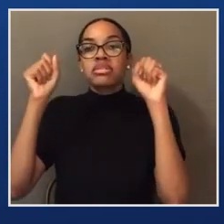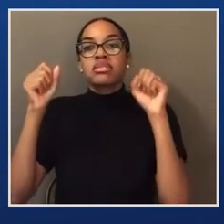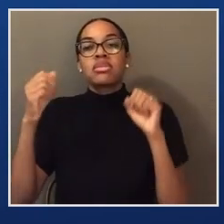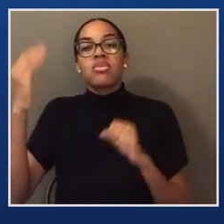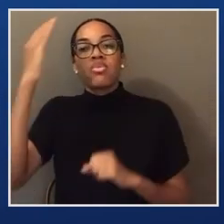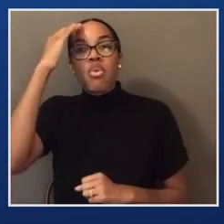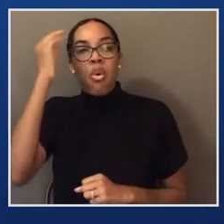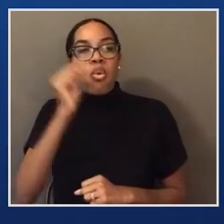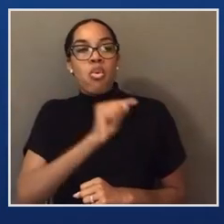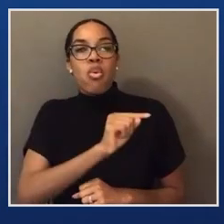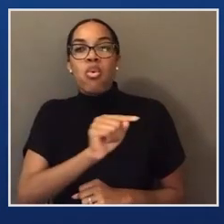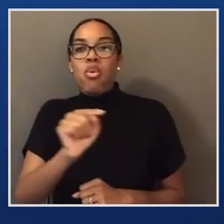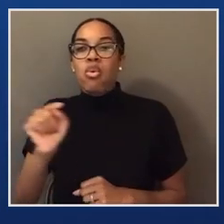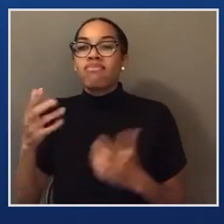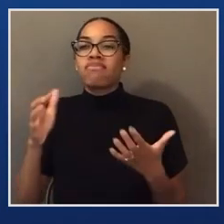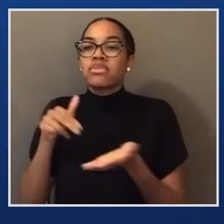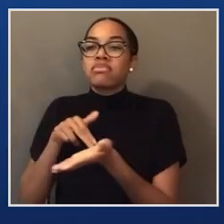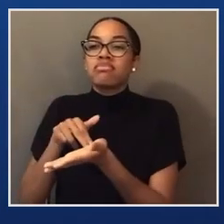the pandemic, and